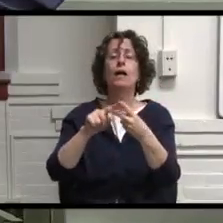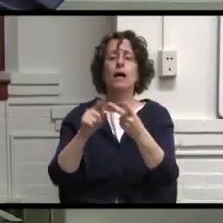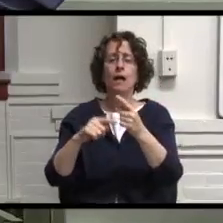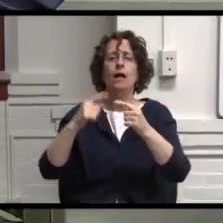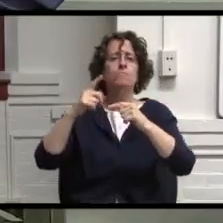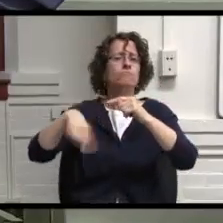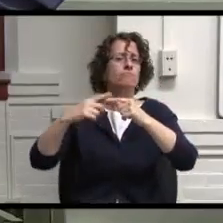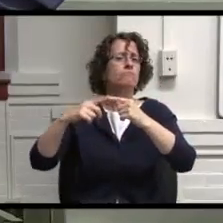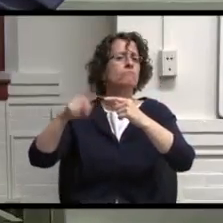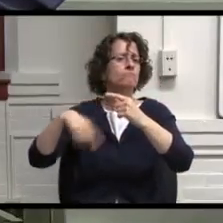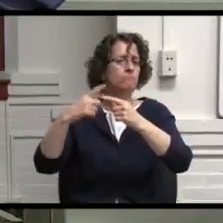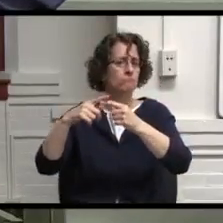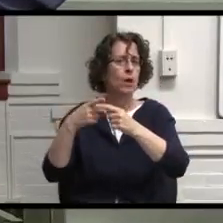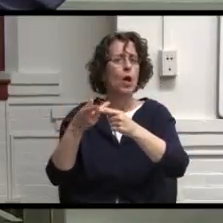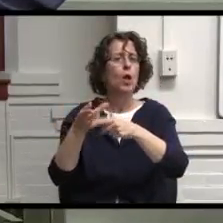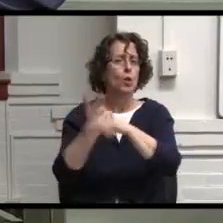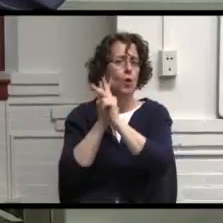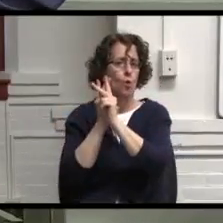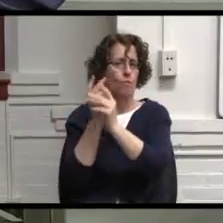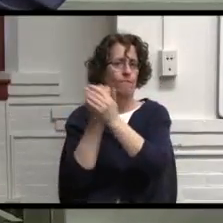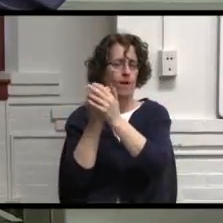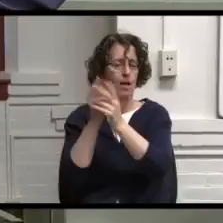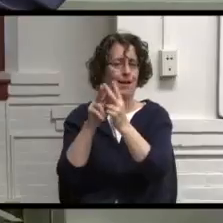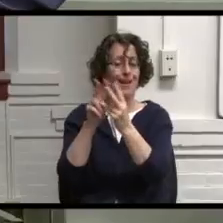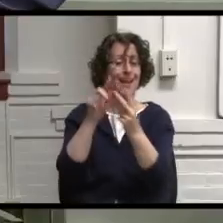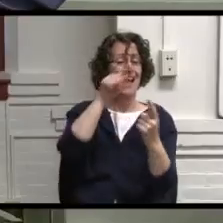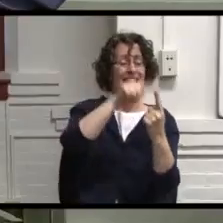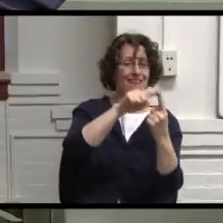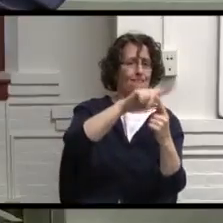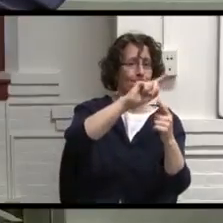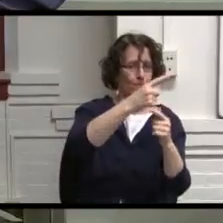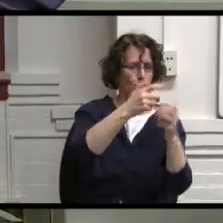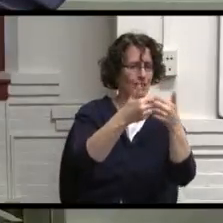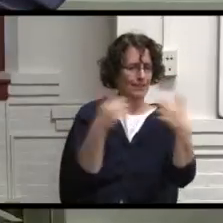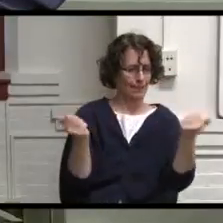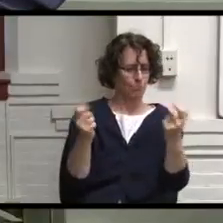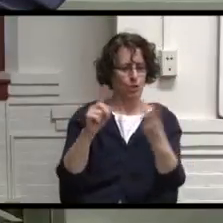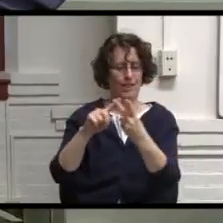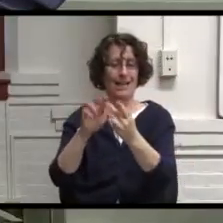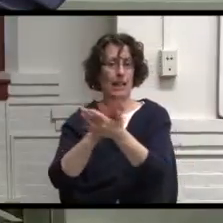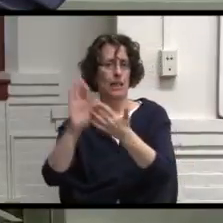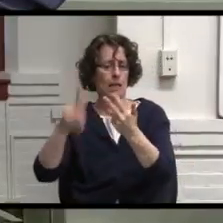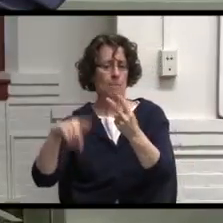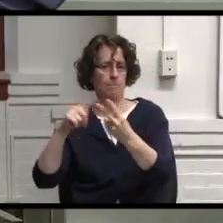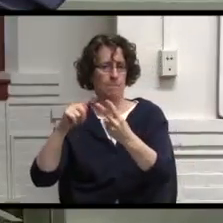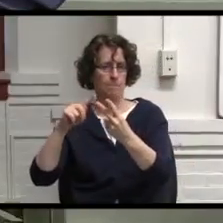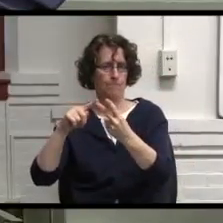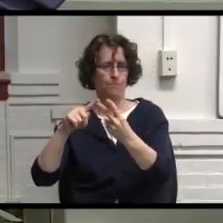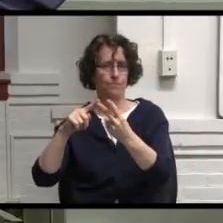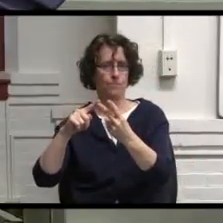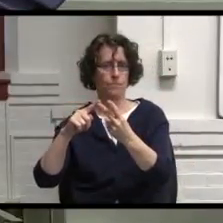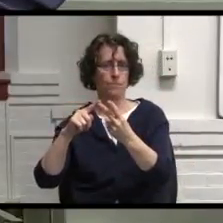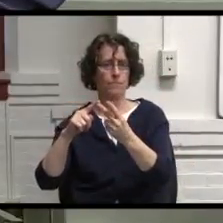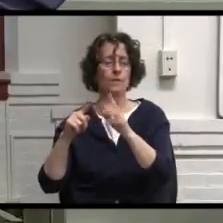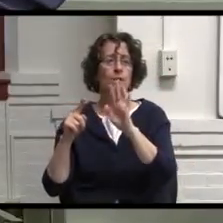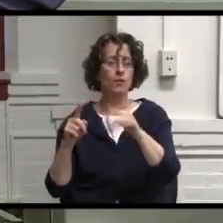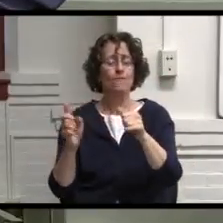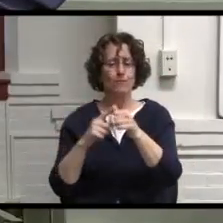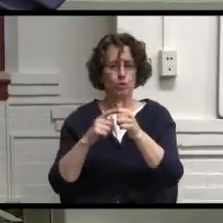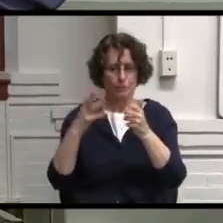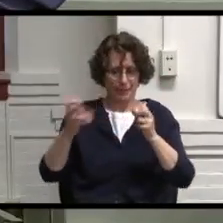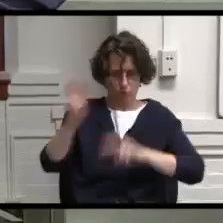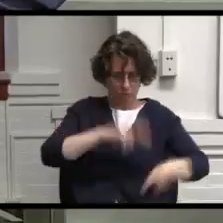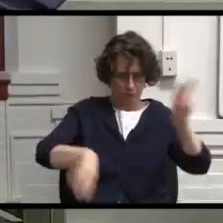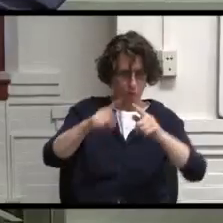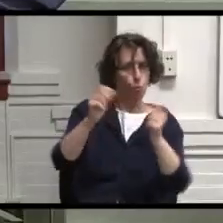cleanup. So assessment is separate from cleanup. Okay. We can do the analysis of how contaminated And still it have is,